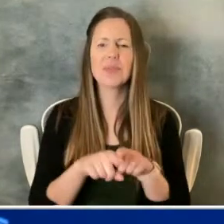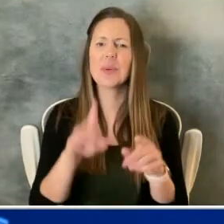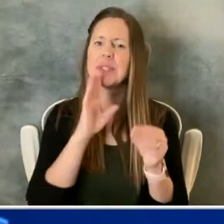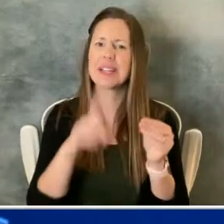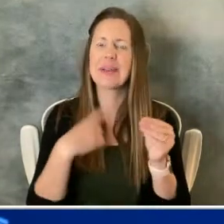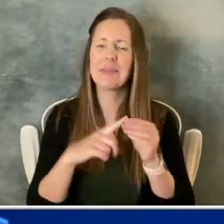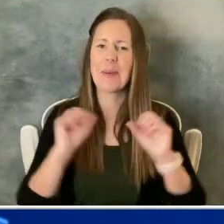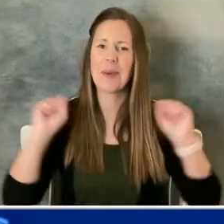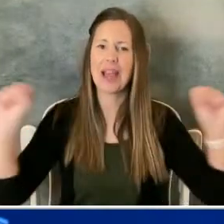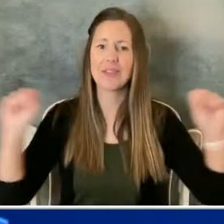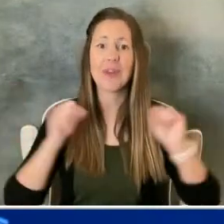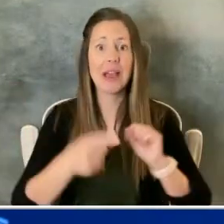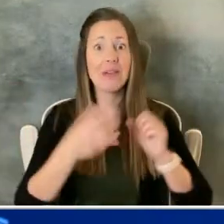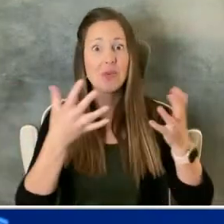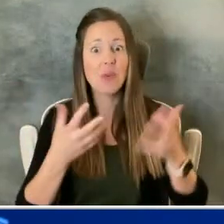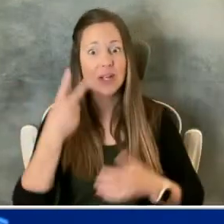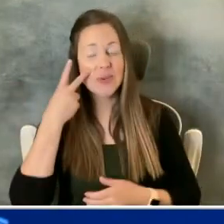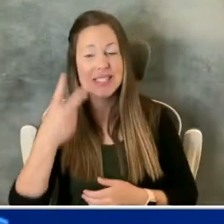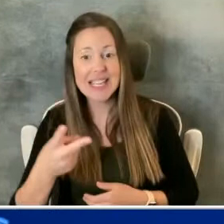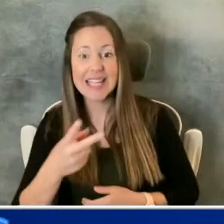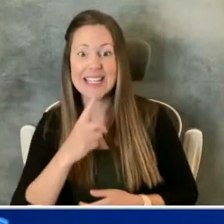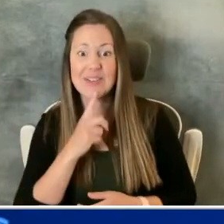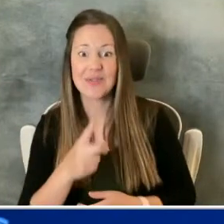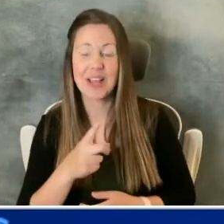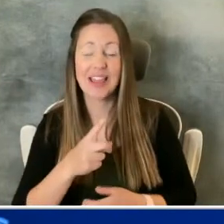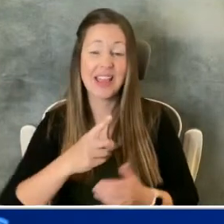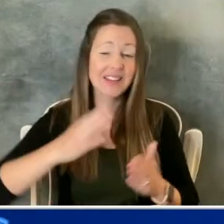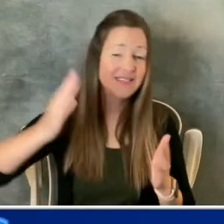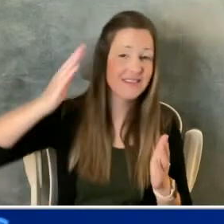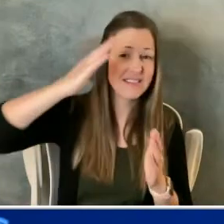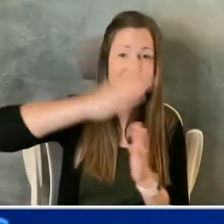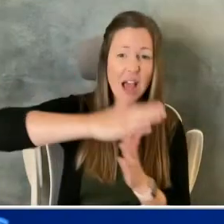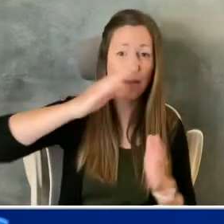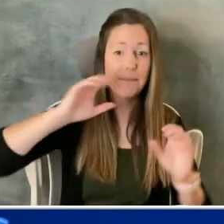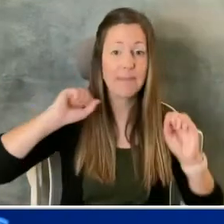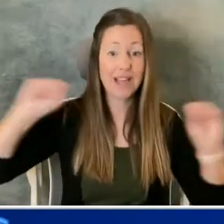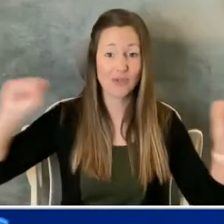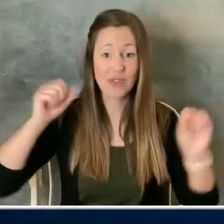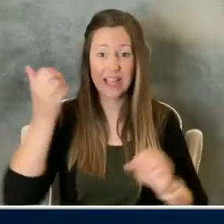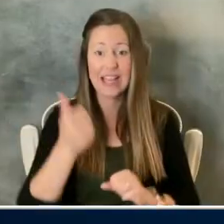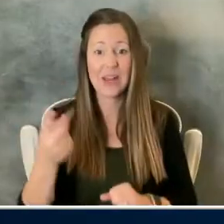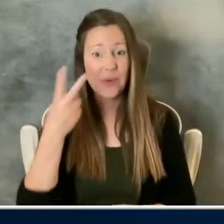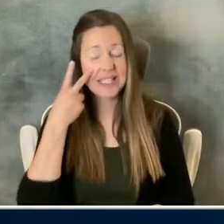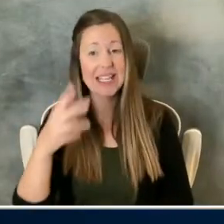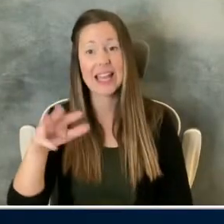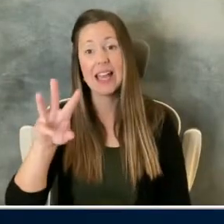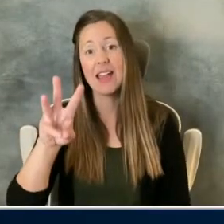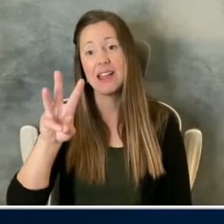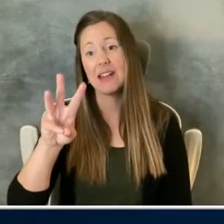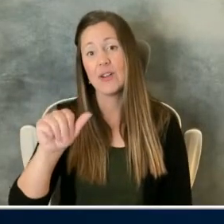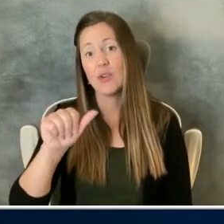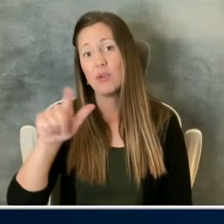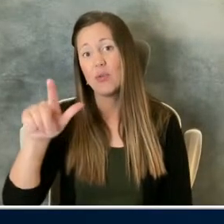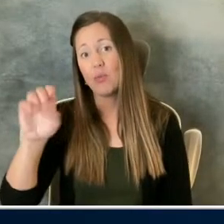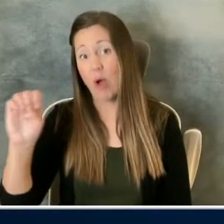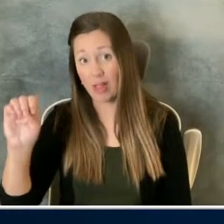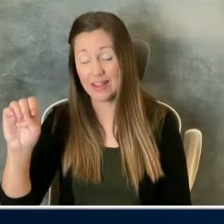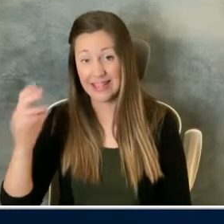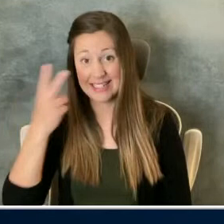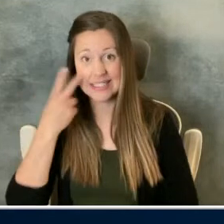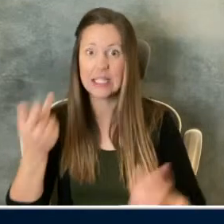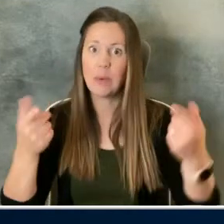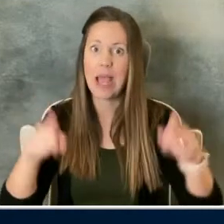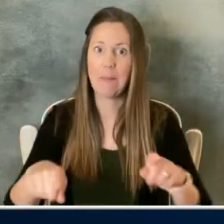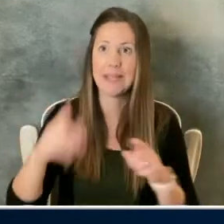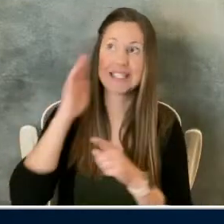see the antithesis of exercising, if anybody has ever watched WALL-E, they'll see what happens in the future. So if you get a